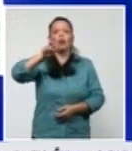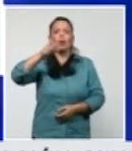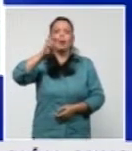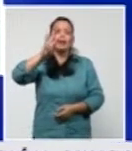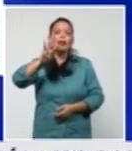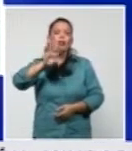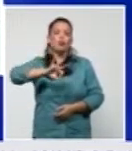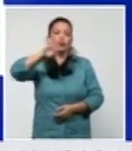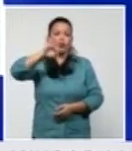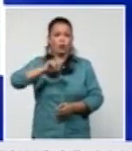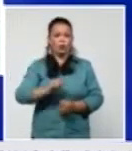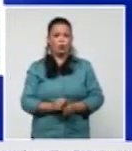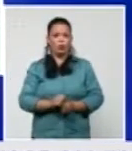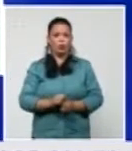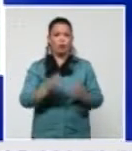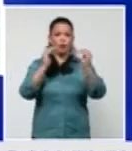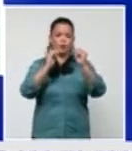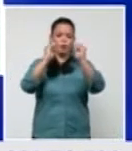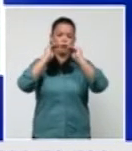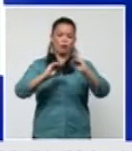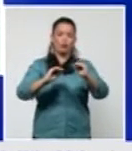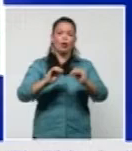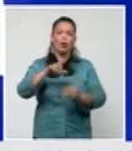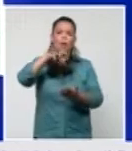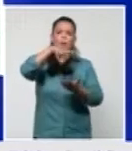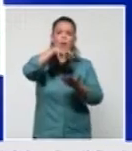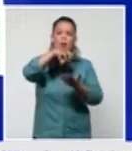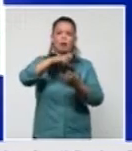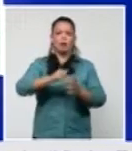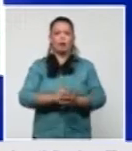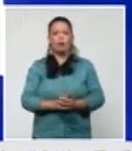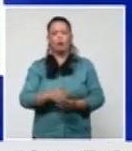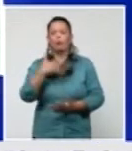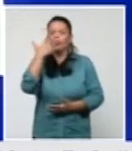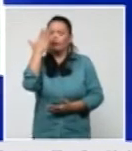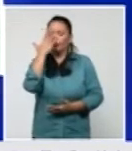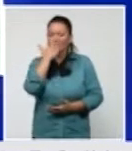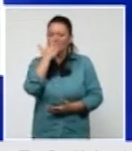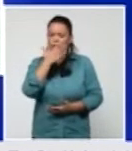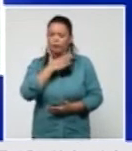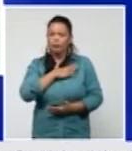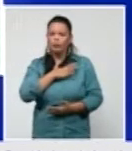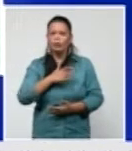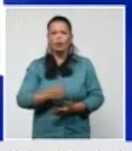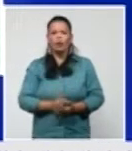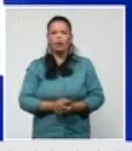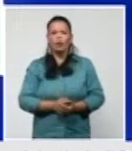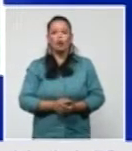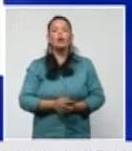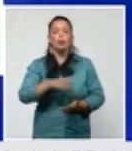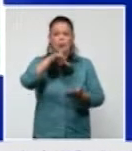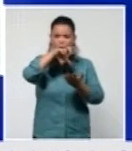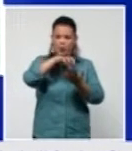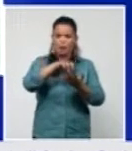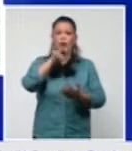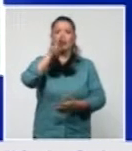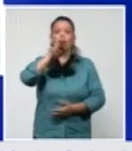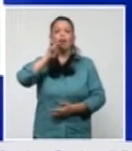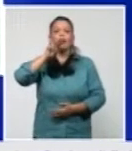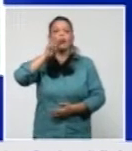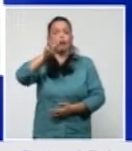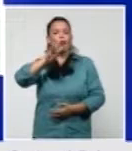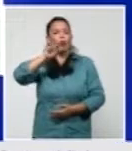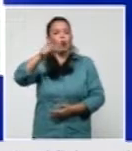44 cases are confirmed case contacts. This means that 6,610 people,